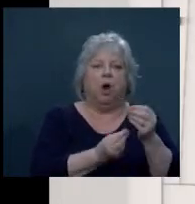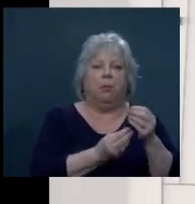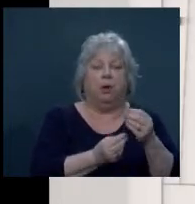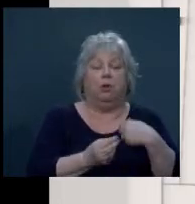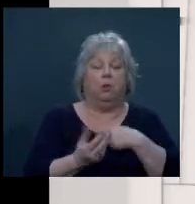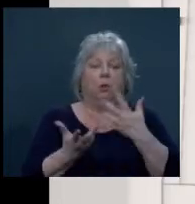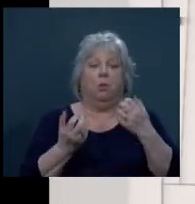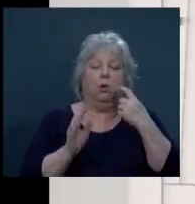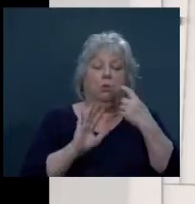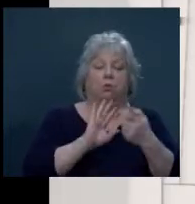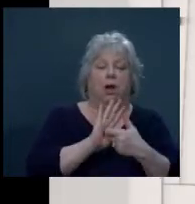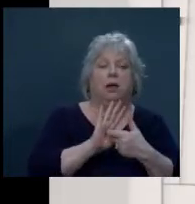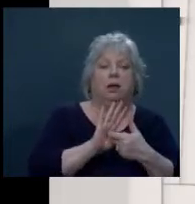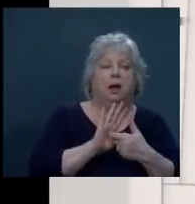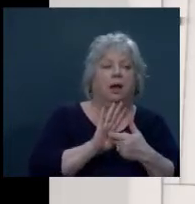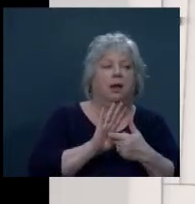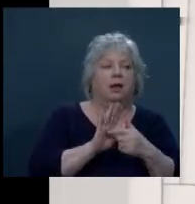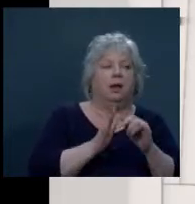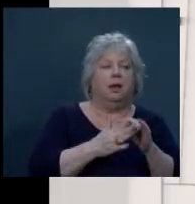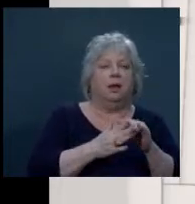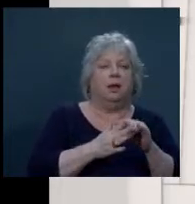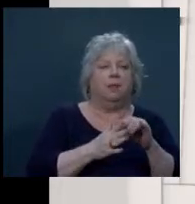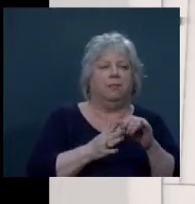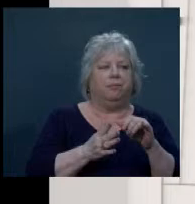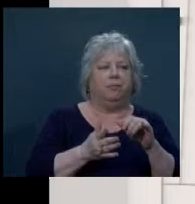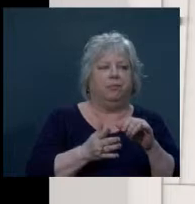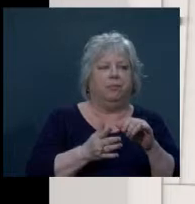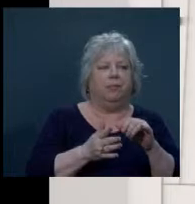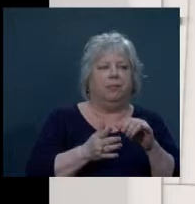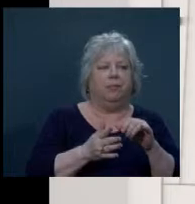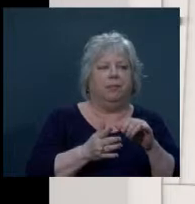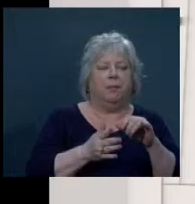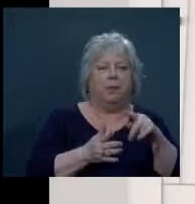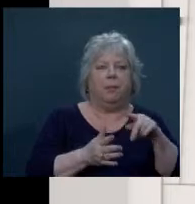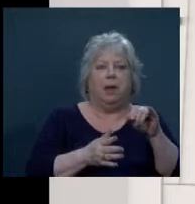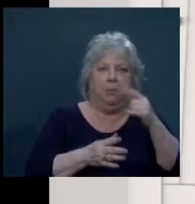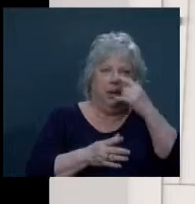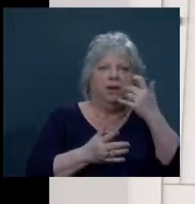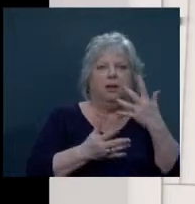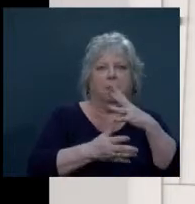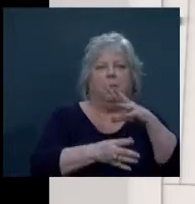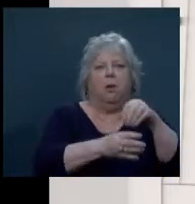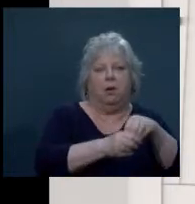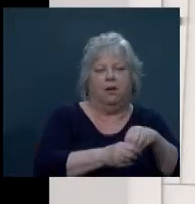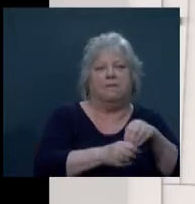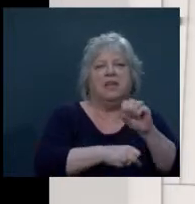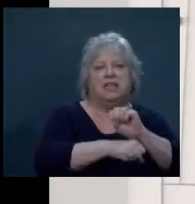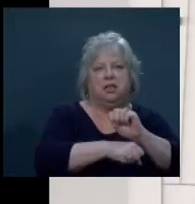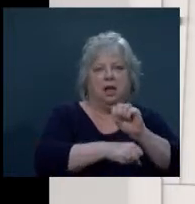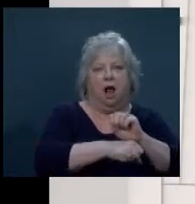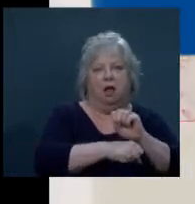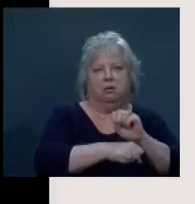to recognize that it be PI since it's part of the synagogue's ownership.